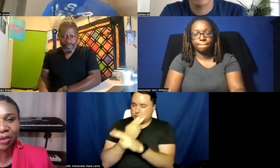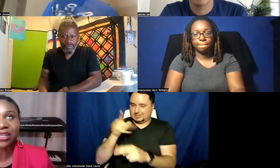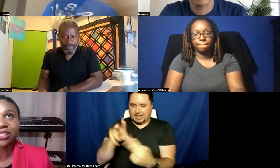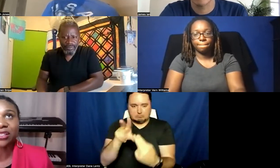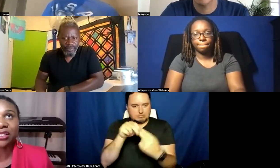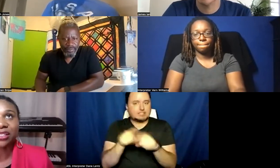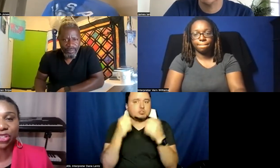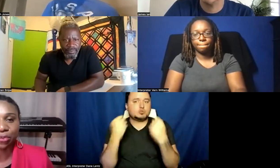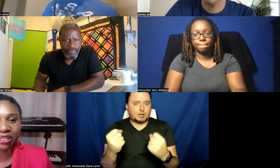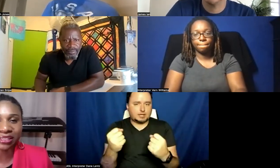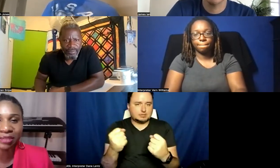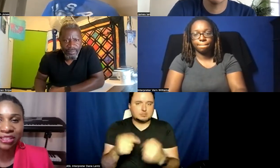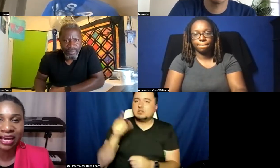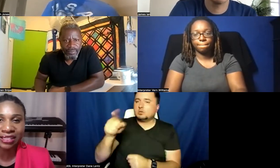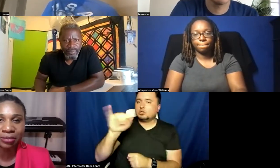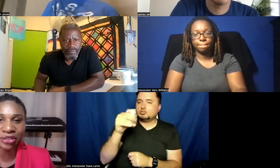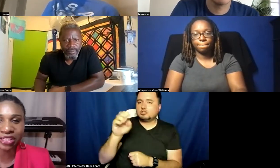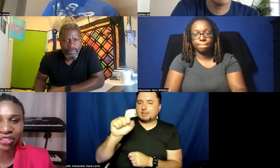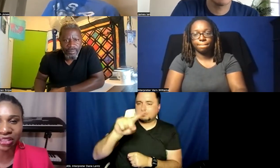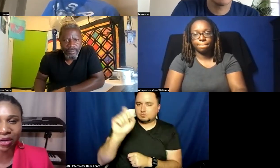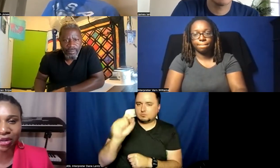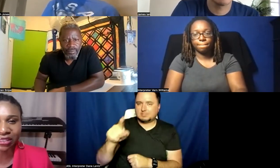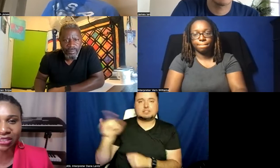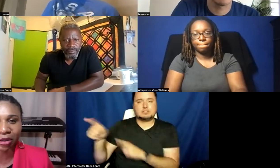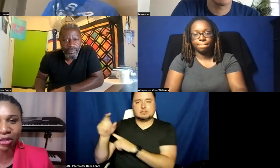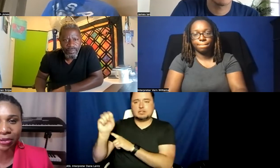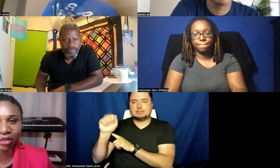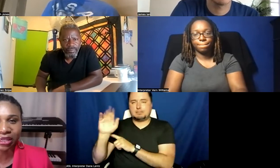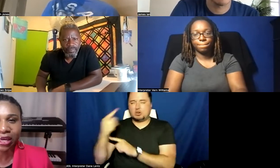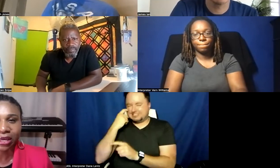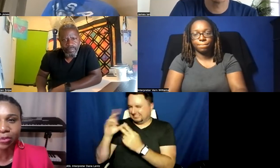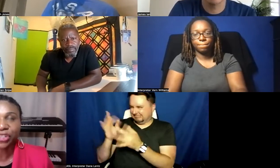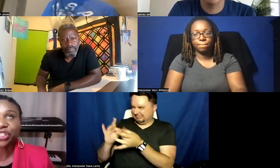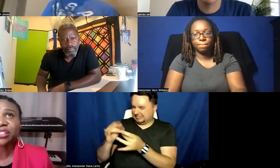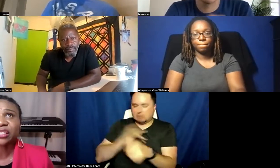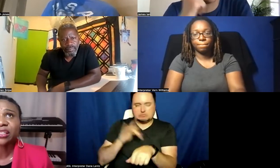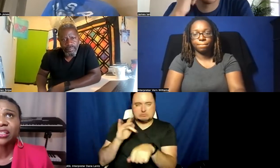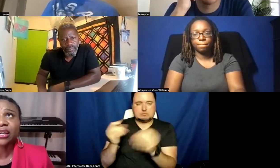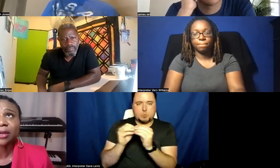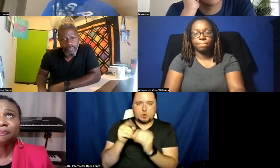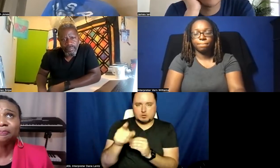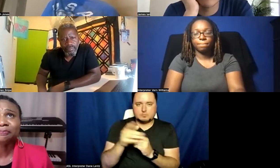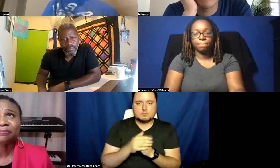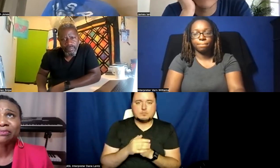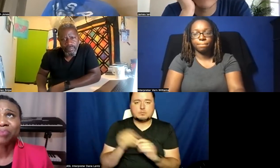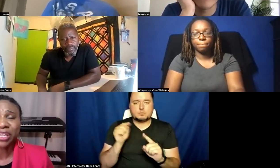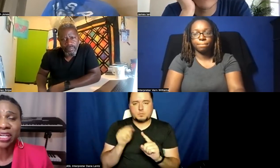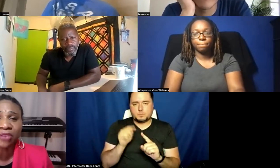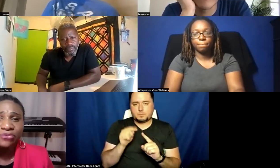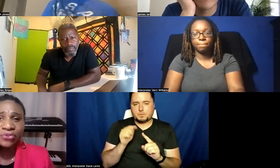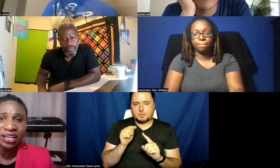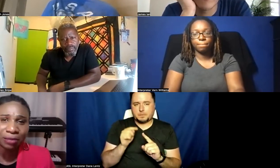James, I wanted to toss this to you because something that Sabeerah touched on that I wanted us to talk about a little bit, which is